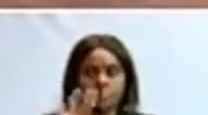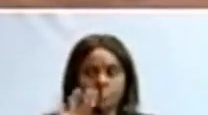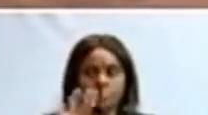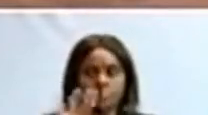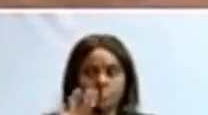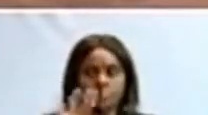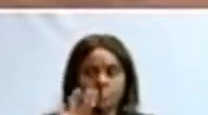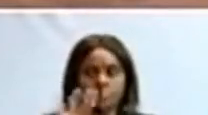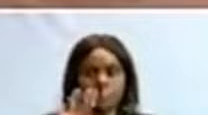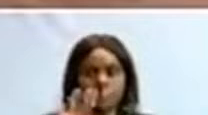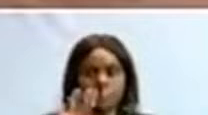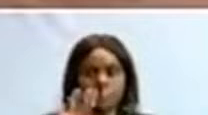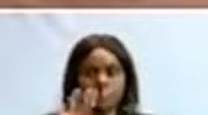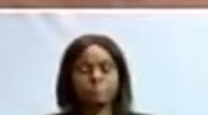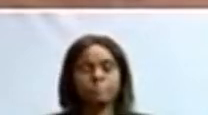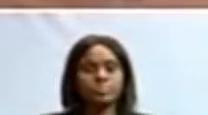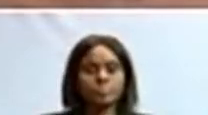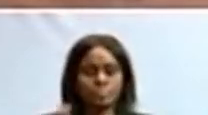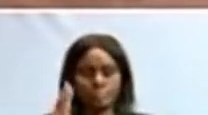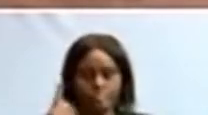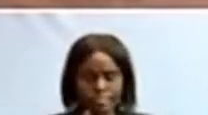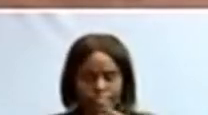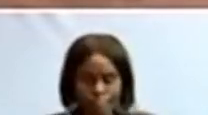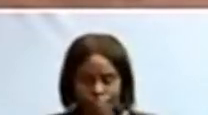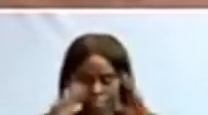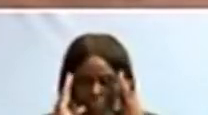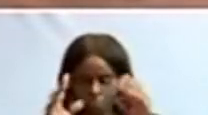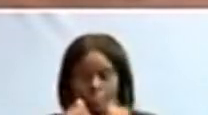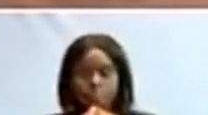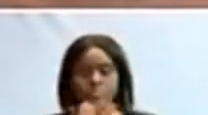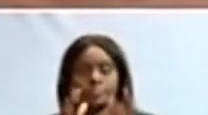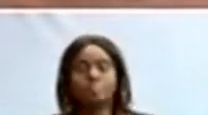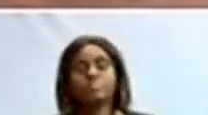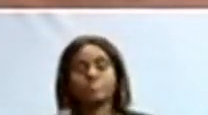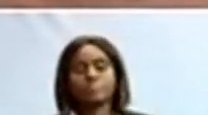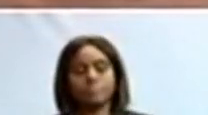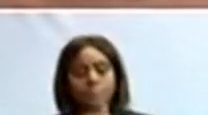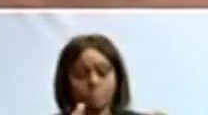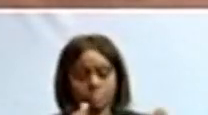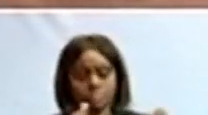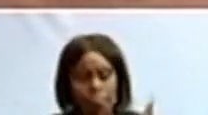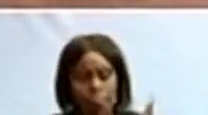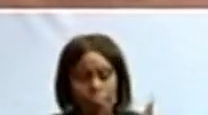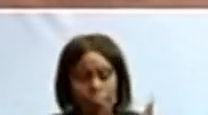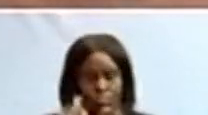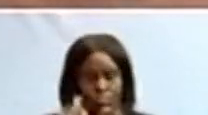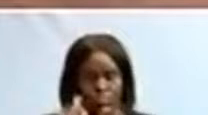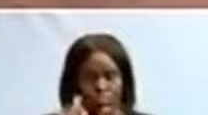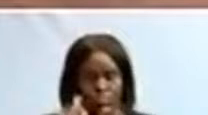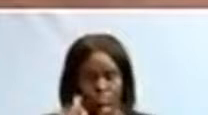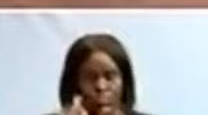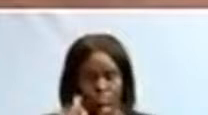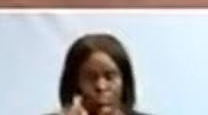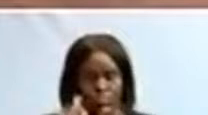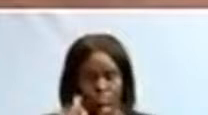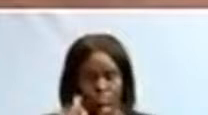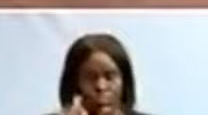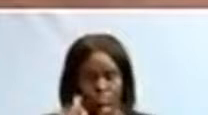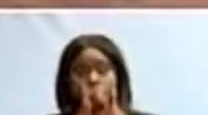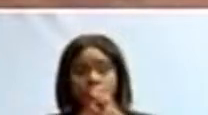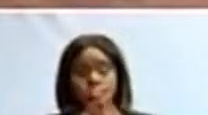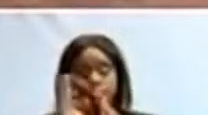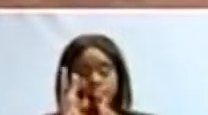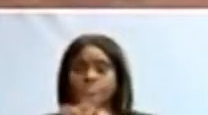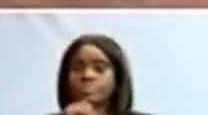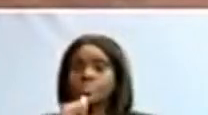that all members will attend without fail. Also, payment after meetings